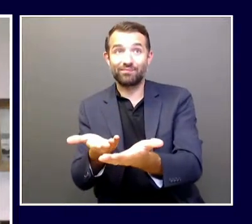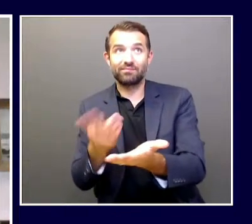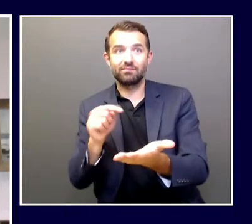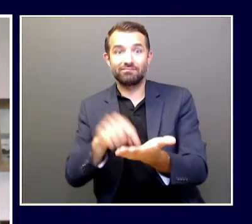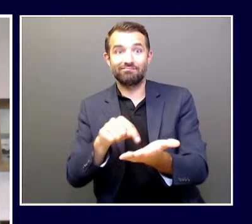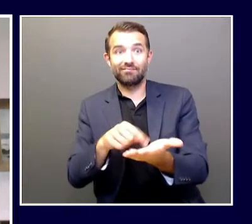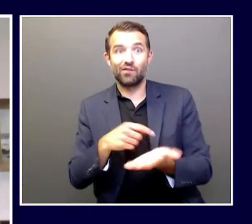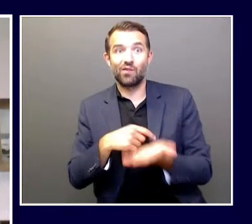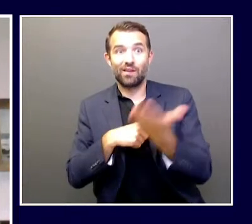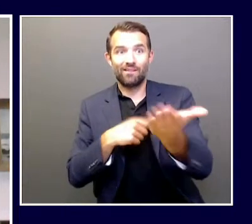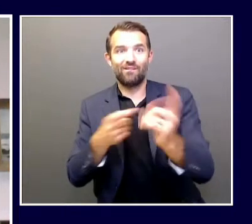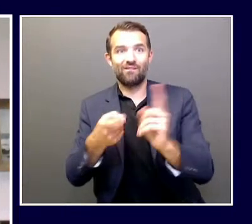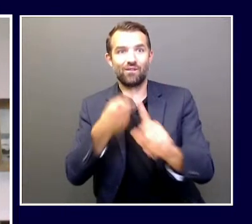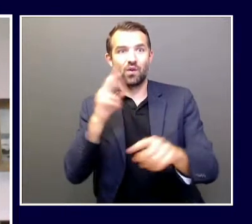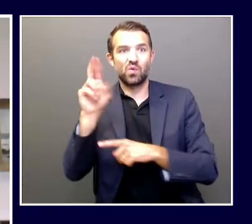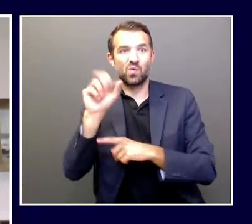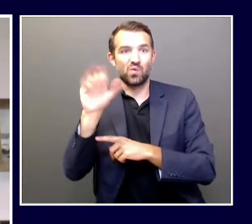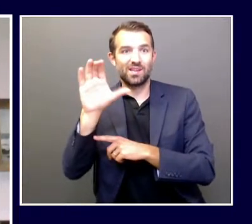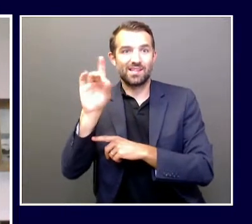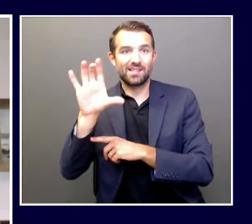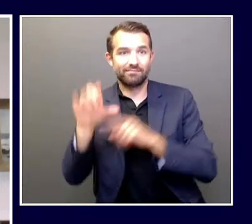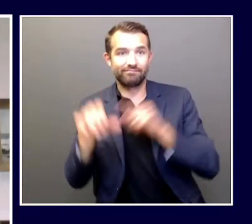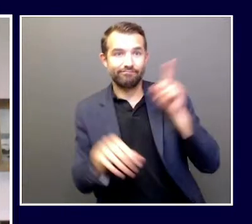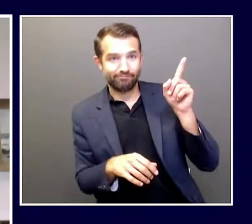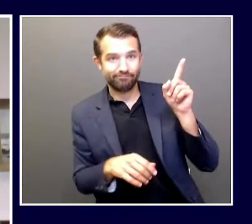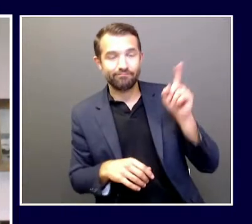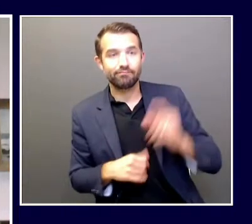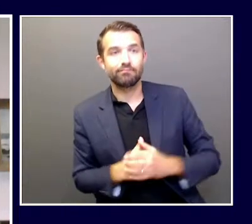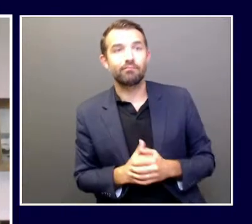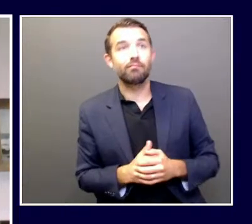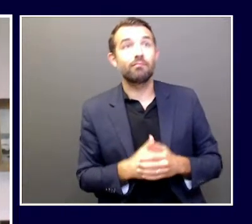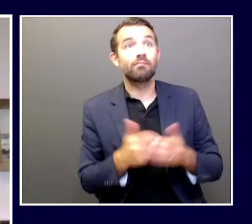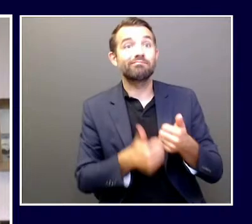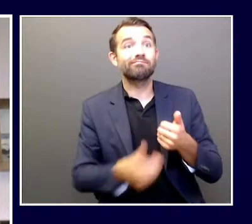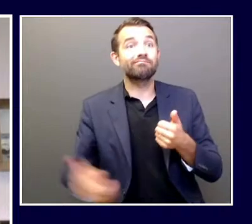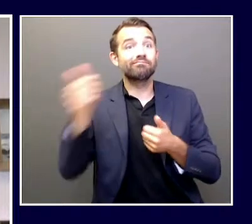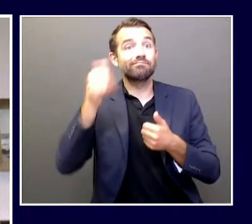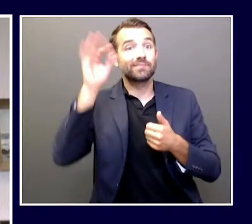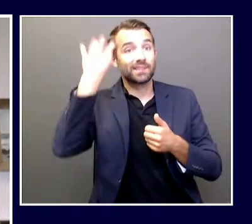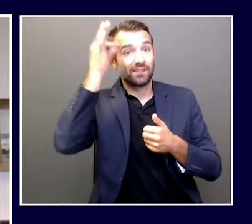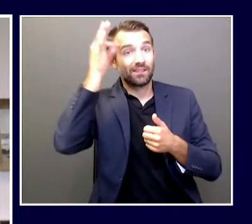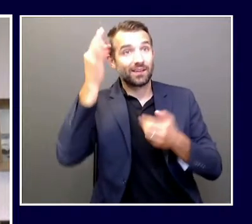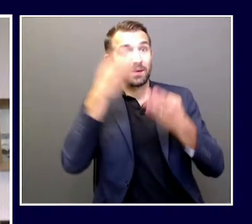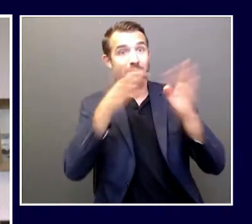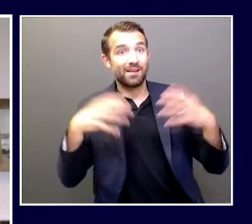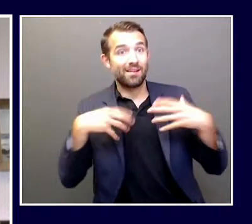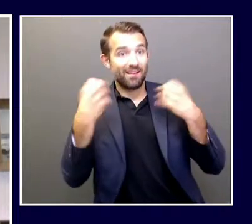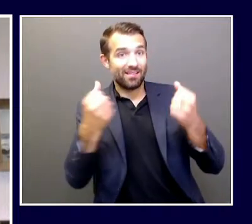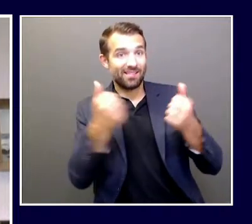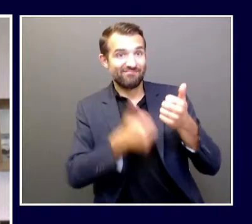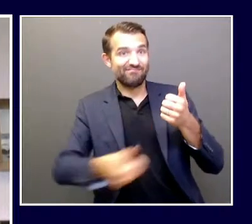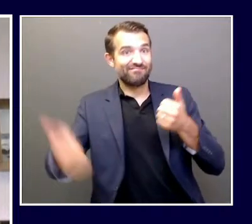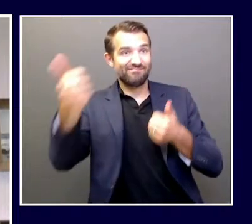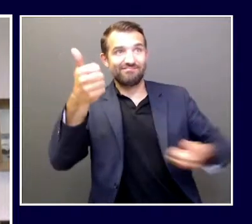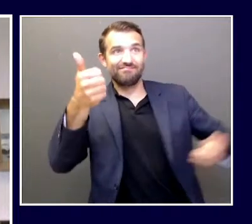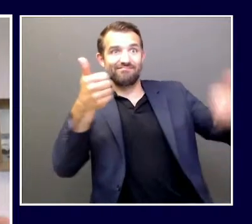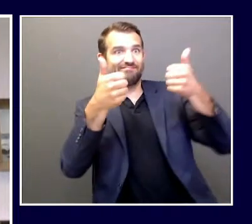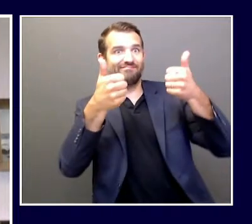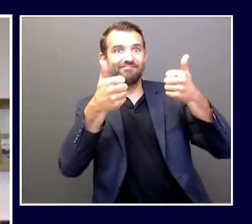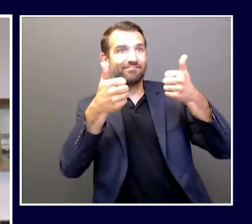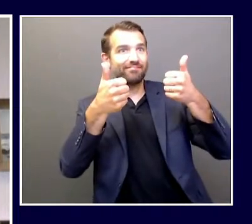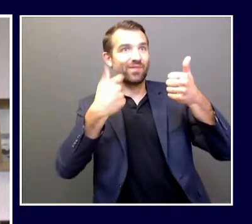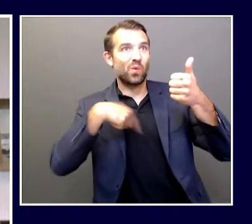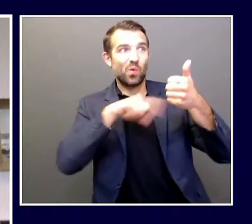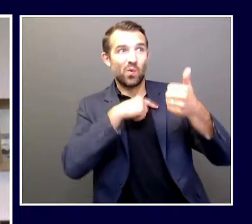CDC and federal public health authorities, and make those recommendations. For example, a recommendation that individuals in counties